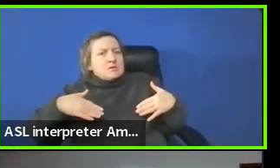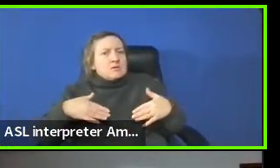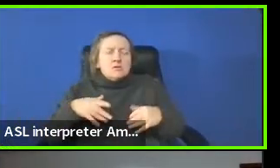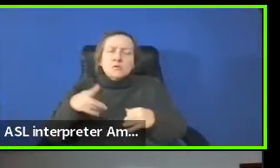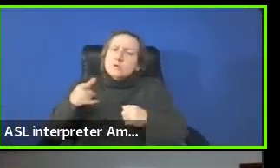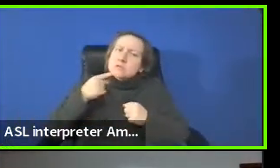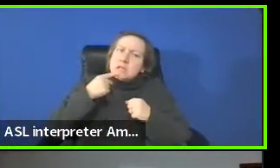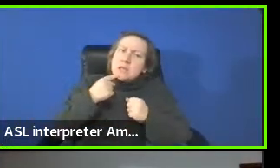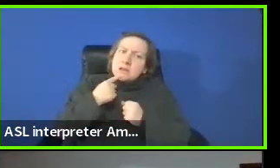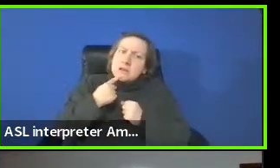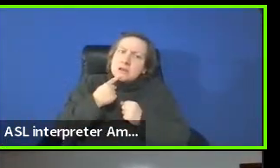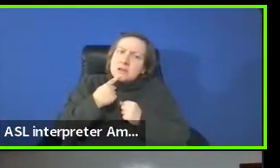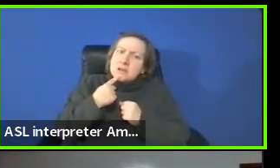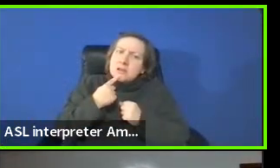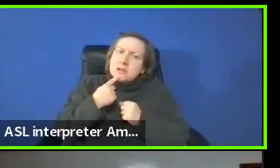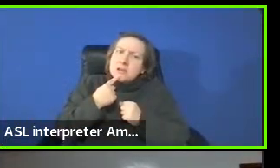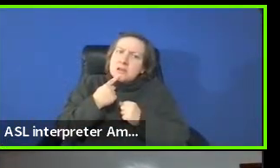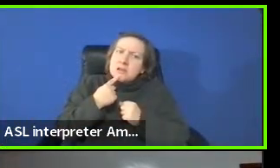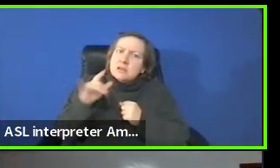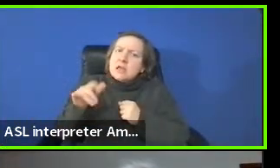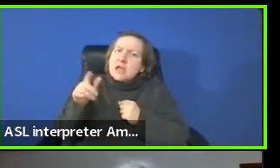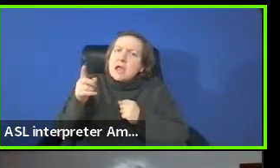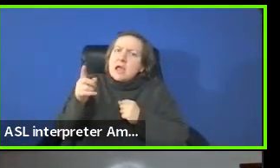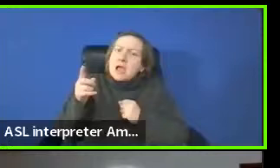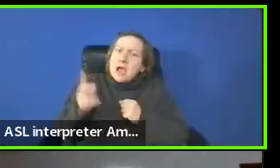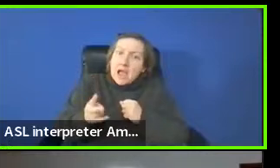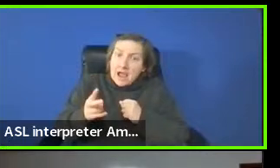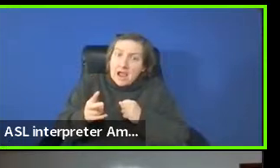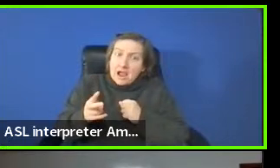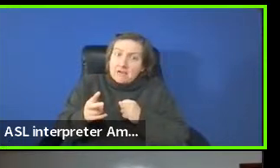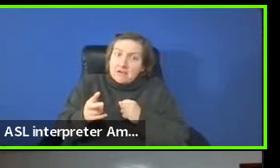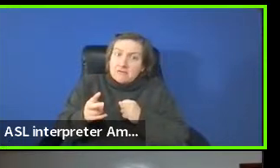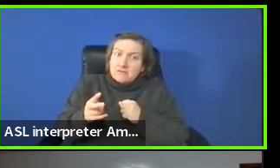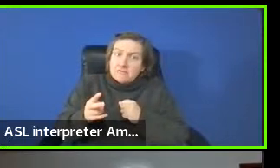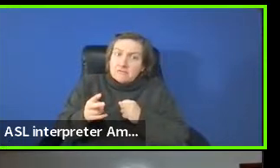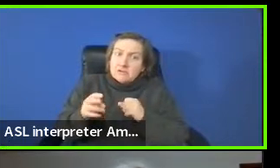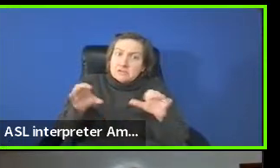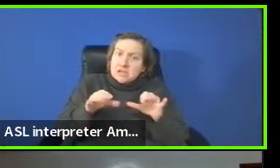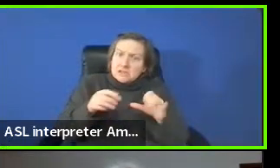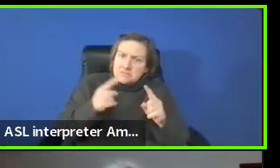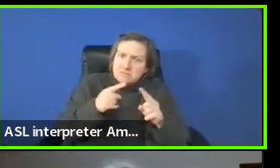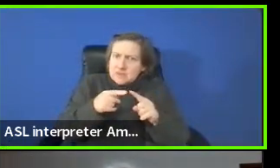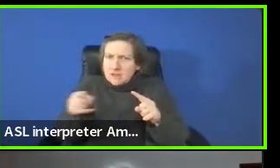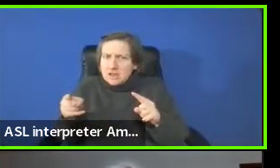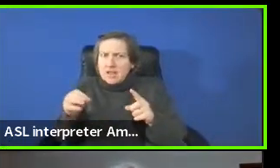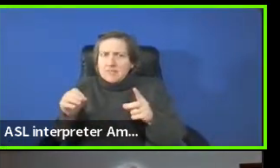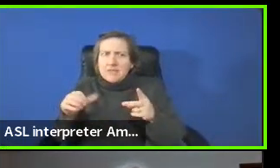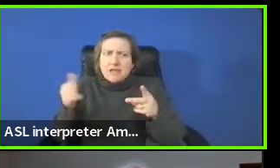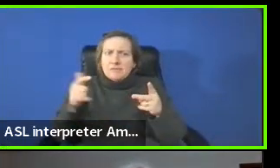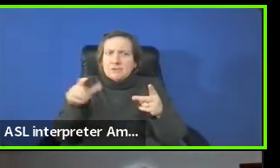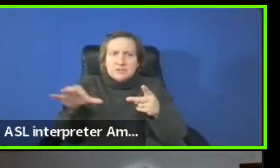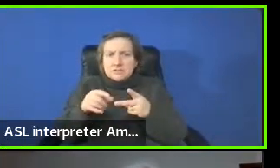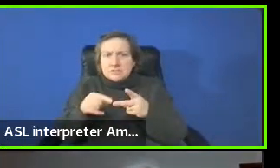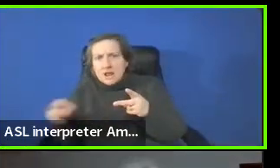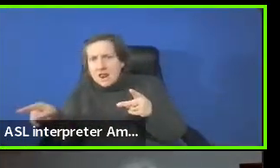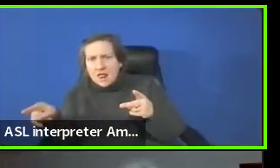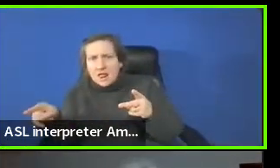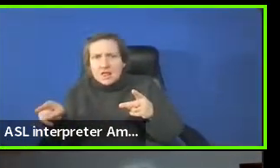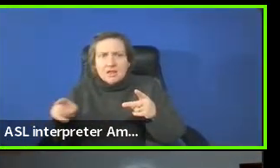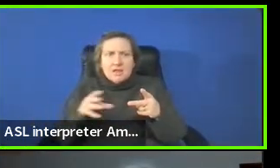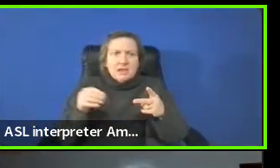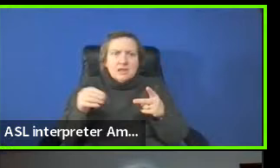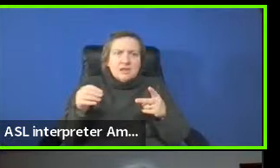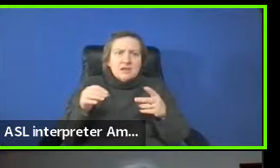you said the half does blah, blah, blah, blah, and the other one does blah, blah, blah. And there's too